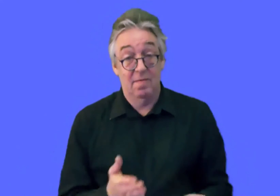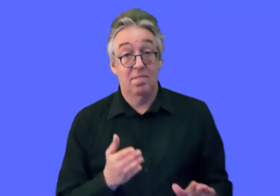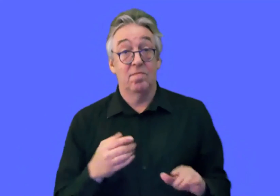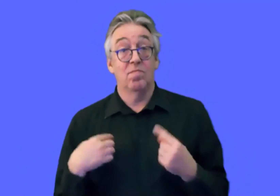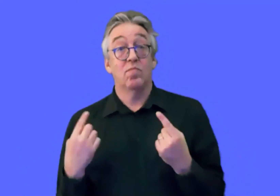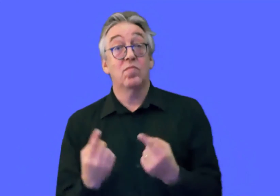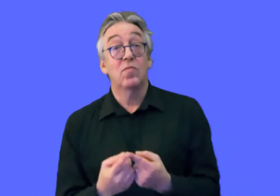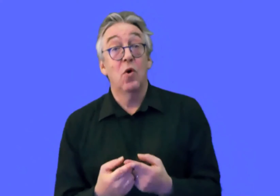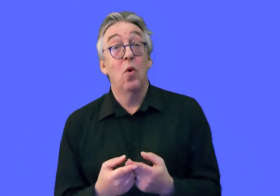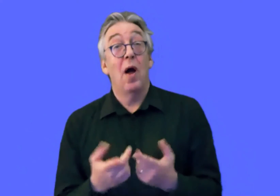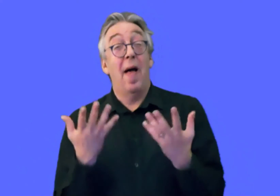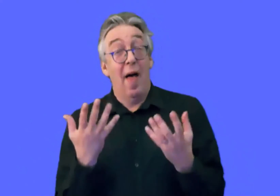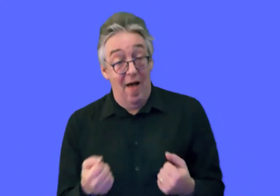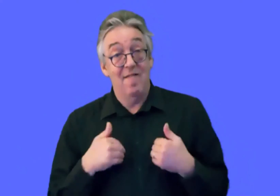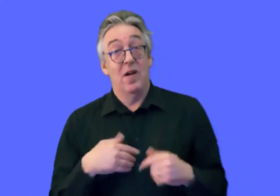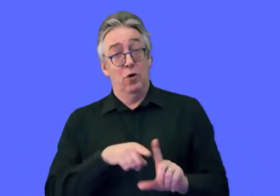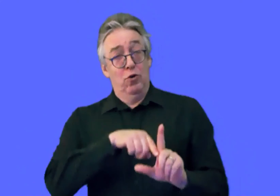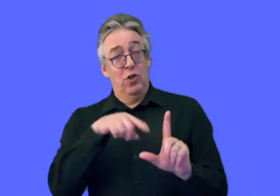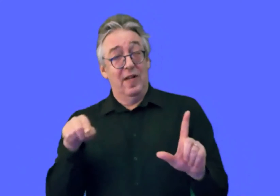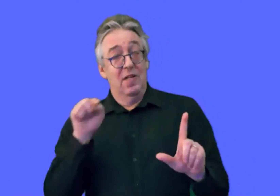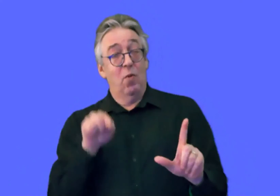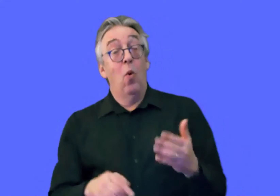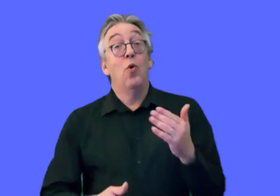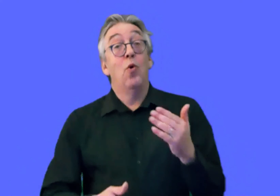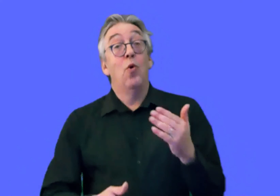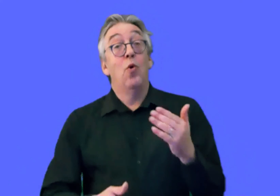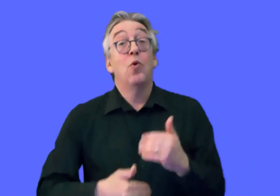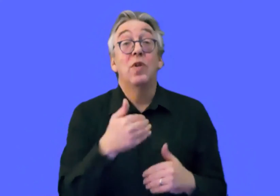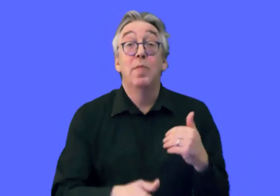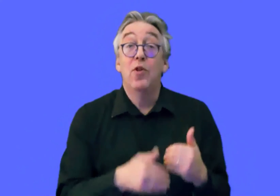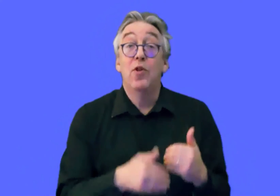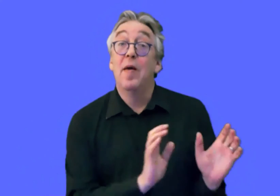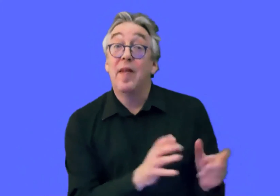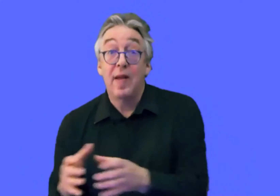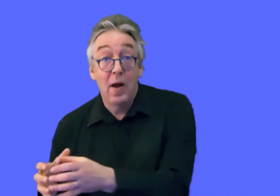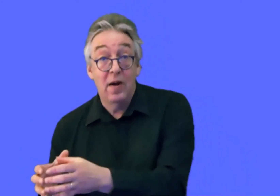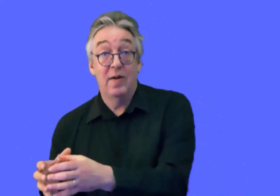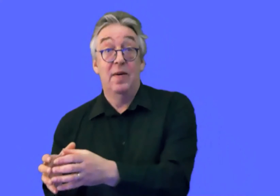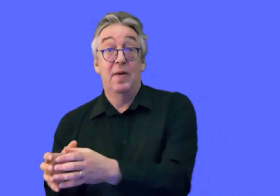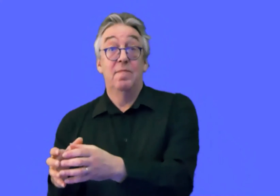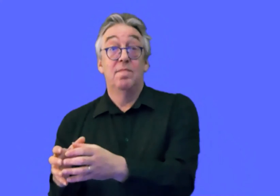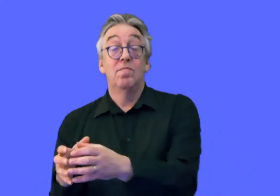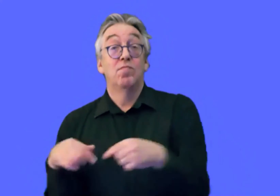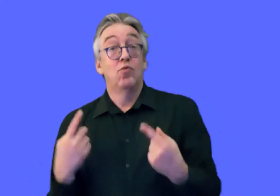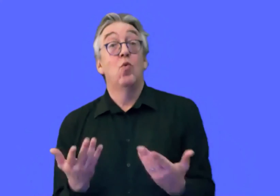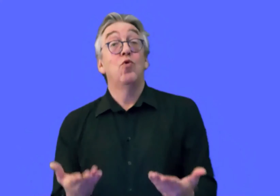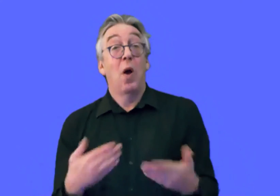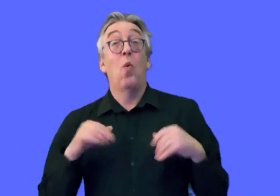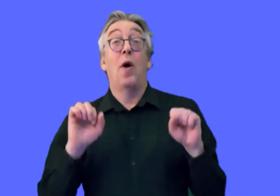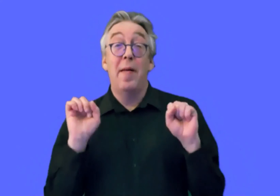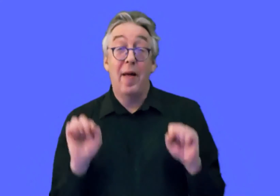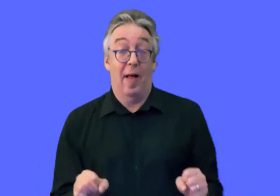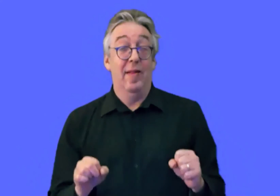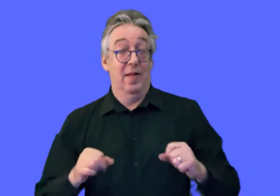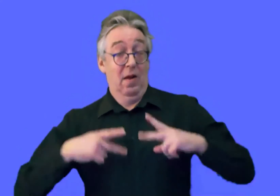cross tabulation for disability data and other census indicators, so that we are able to dig deep